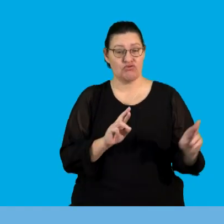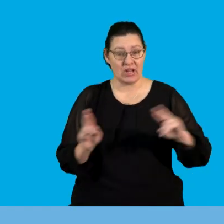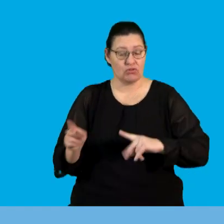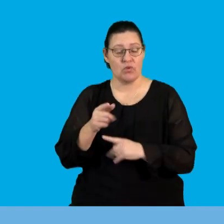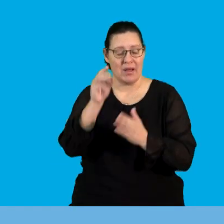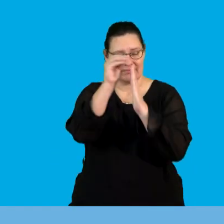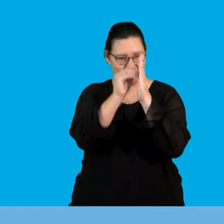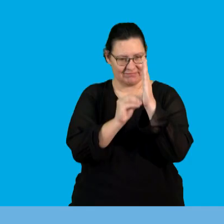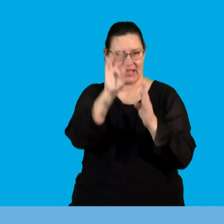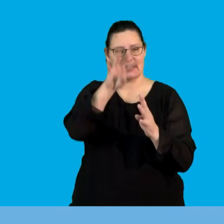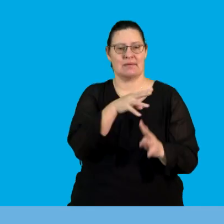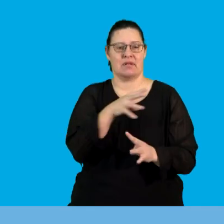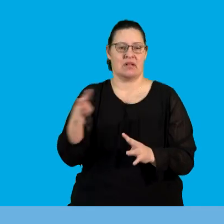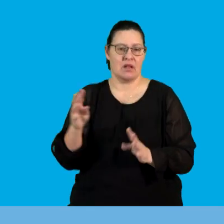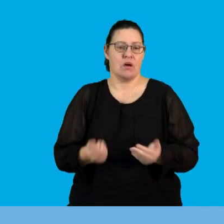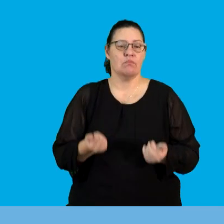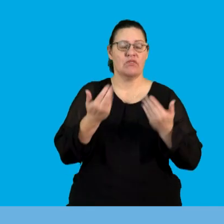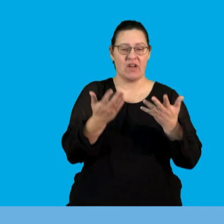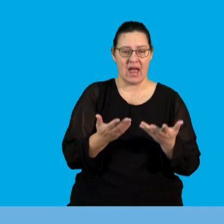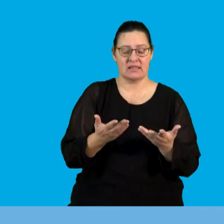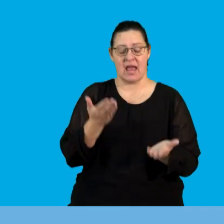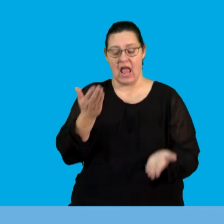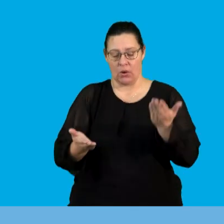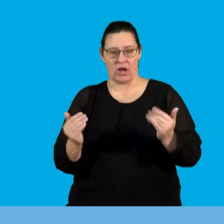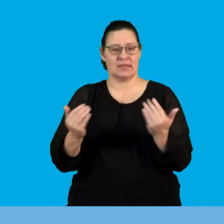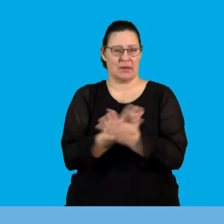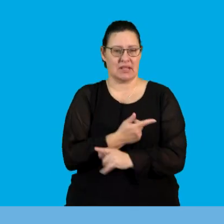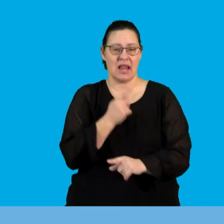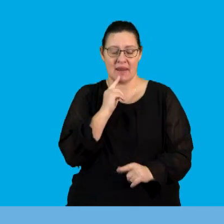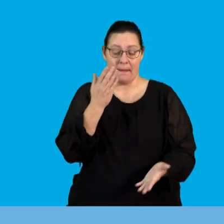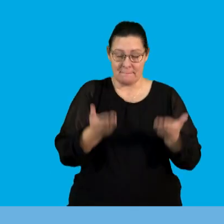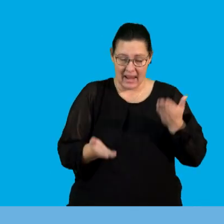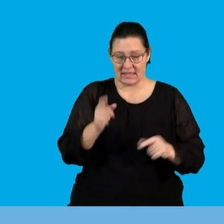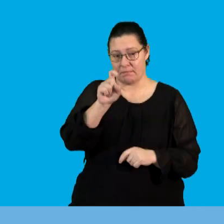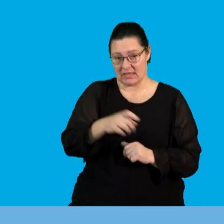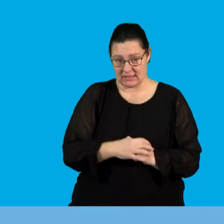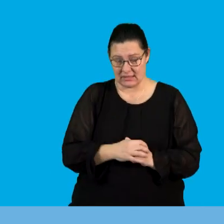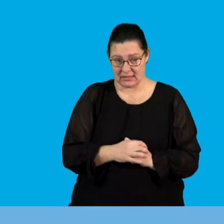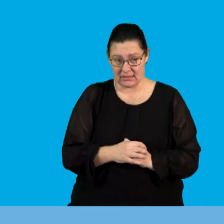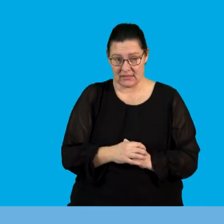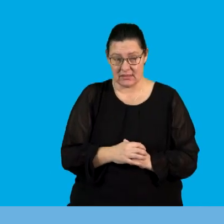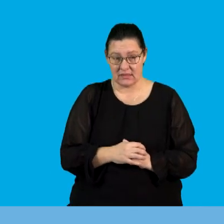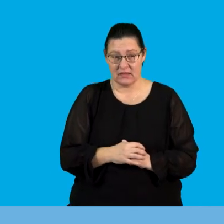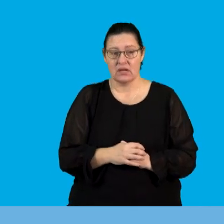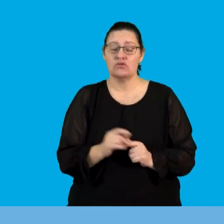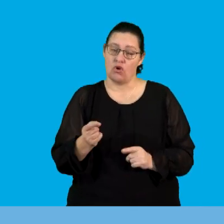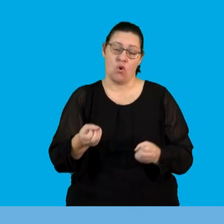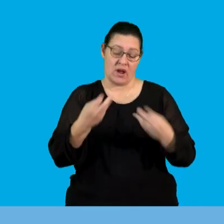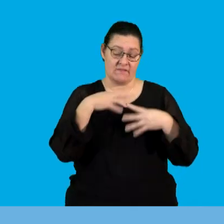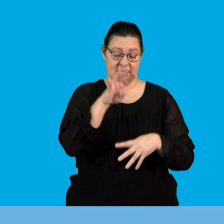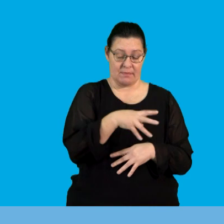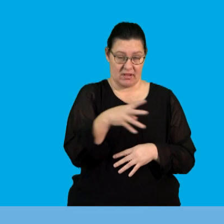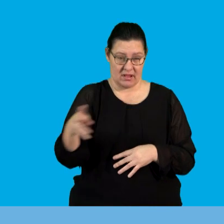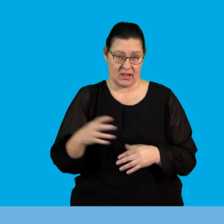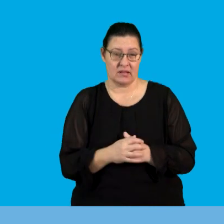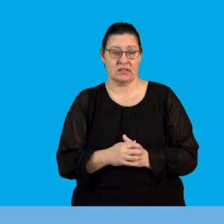reactions, we need to complete the tables by providing the missing equations and balance the equation if it's not balanced. So we're given this